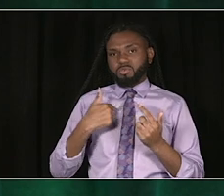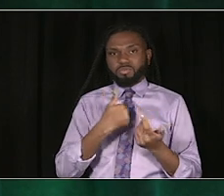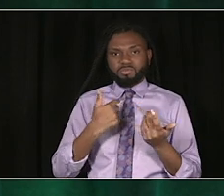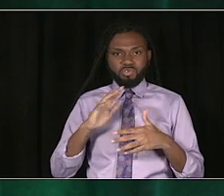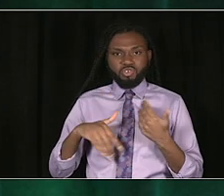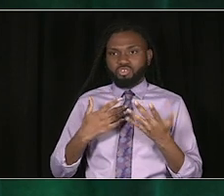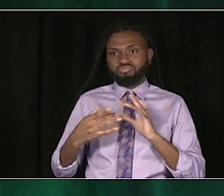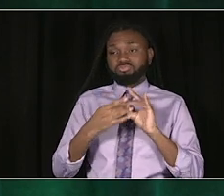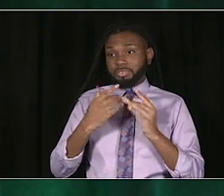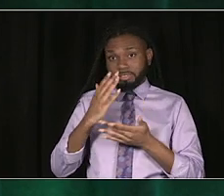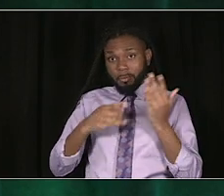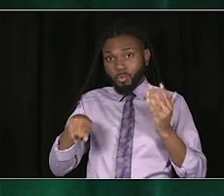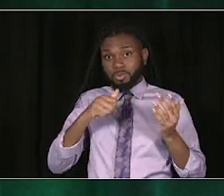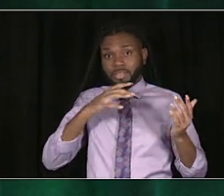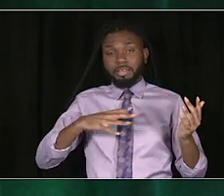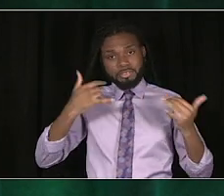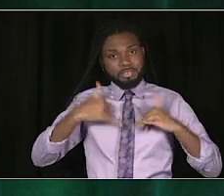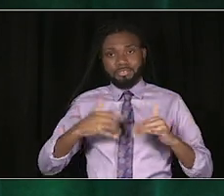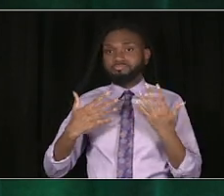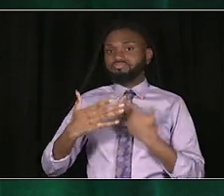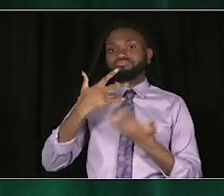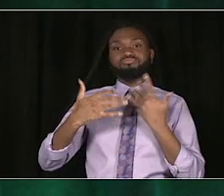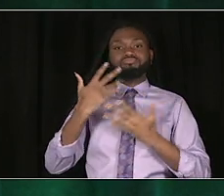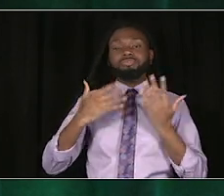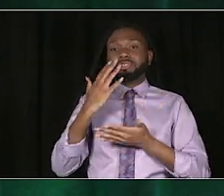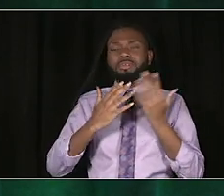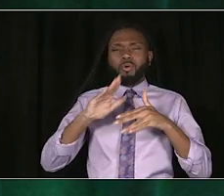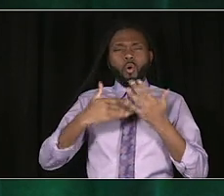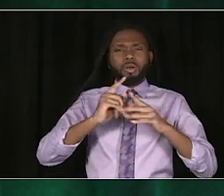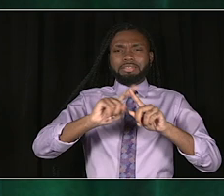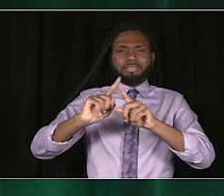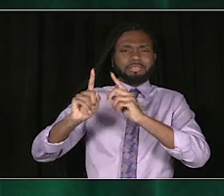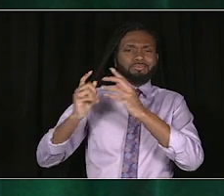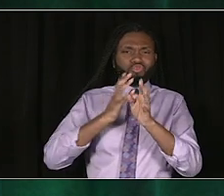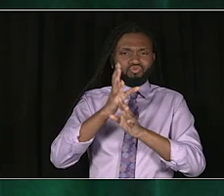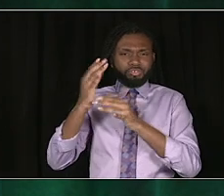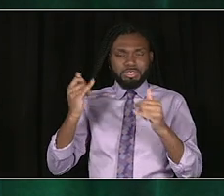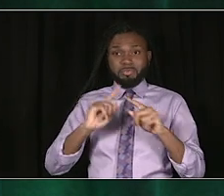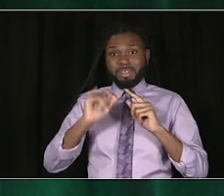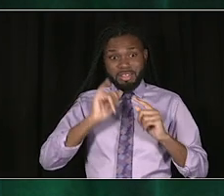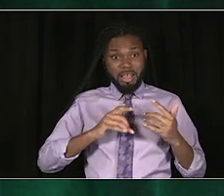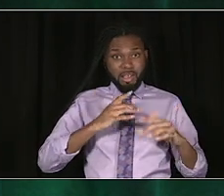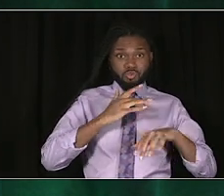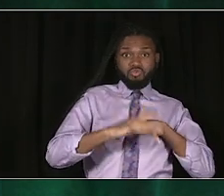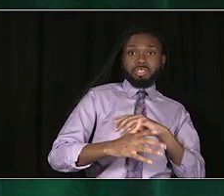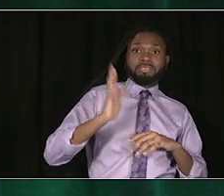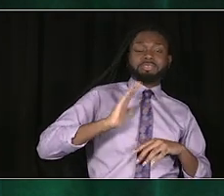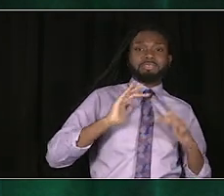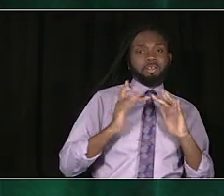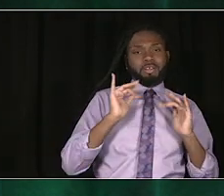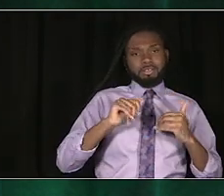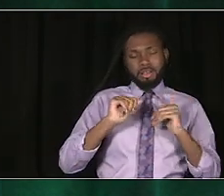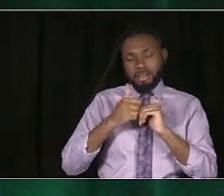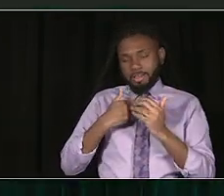hang out with all of these ladies to this day. We're all in different places in our career, but really those networks is what got me through those times.